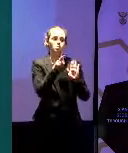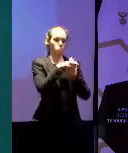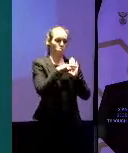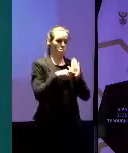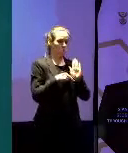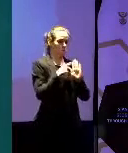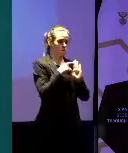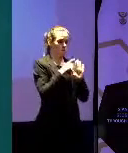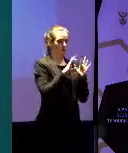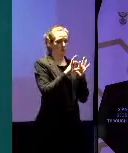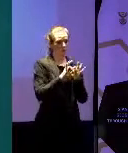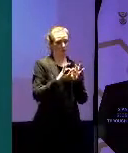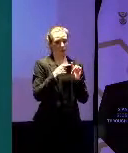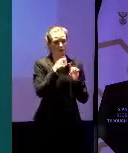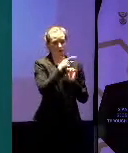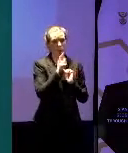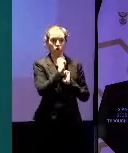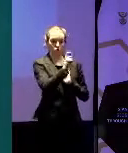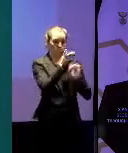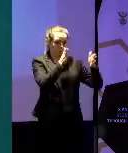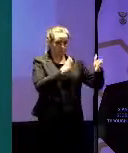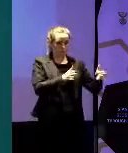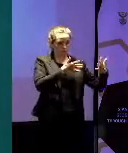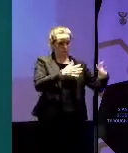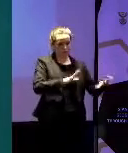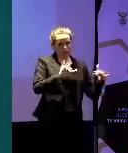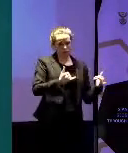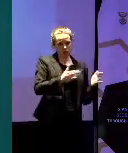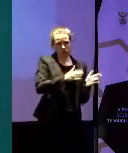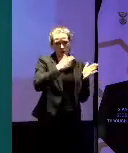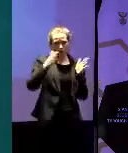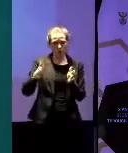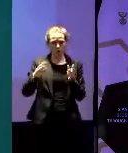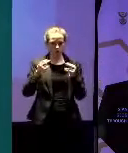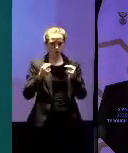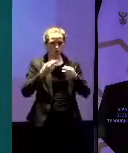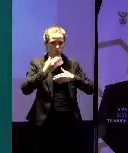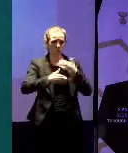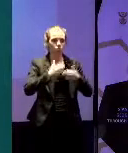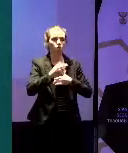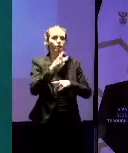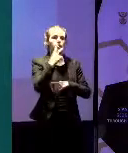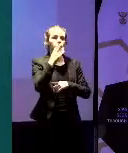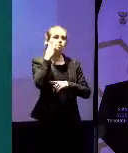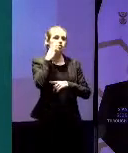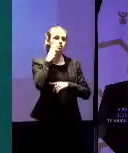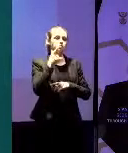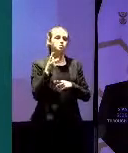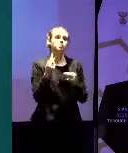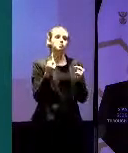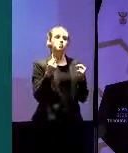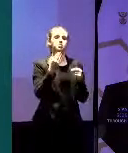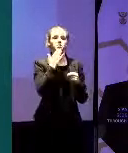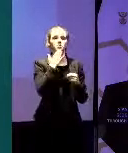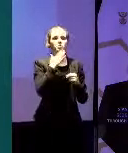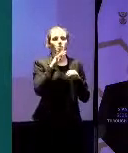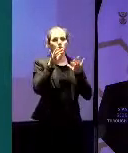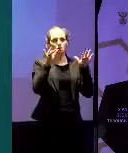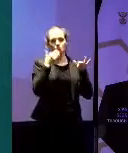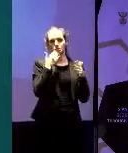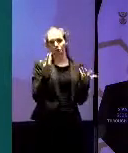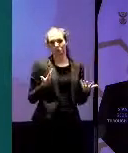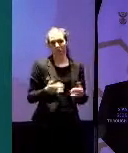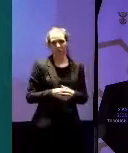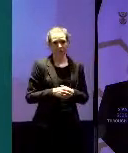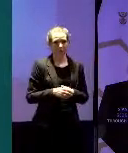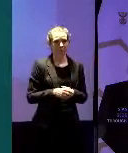that has passed, that as we enter a new era, that you also know who is in this particular committee taking us into the new era.